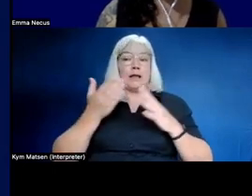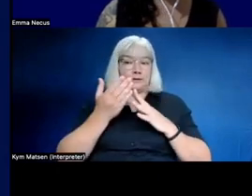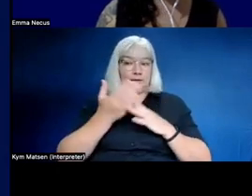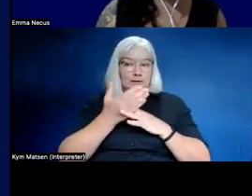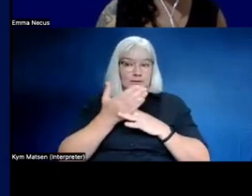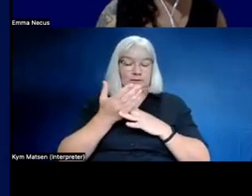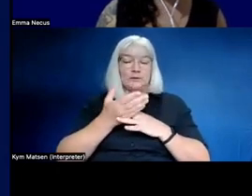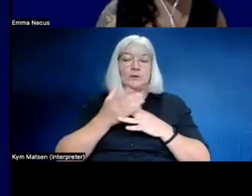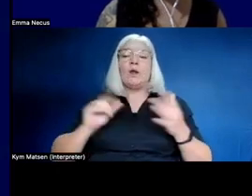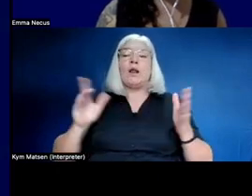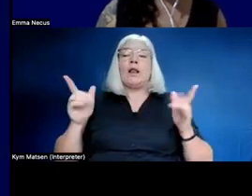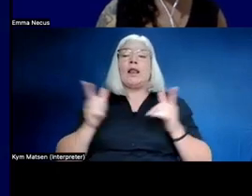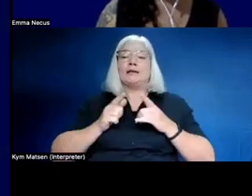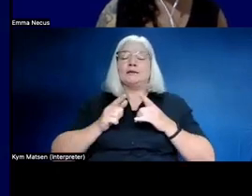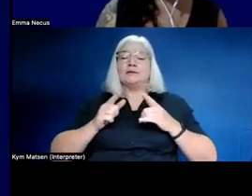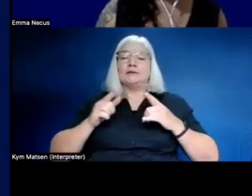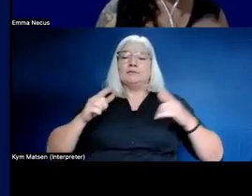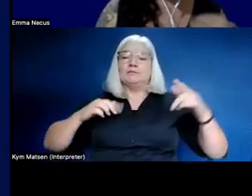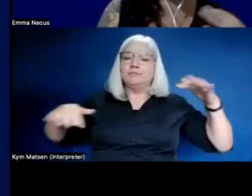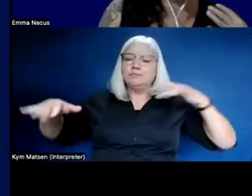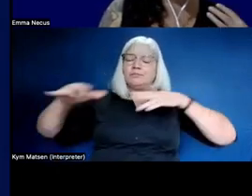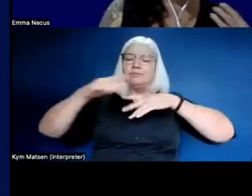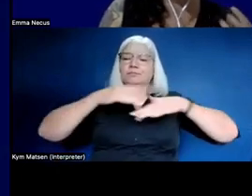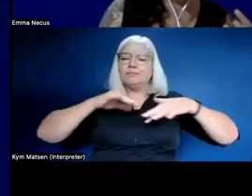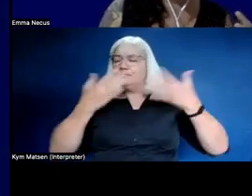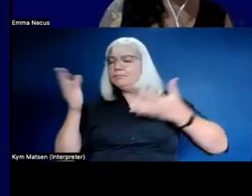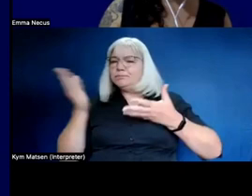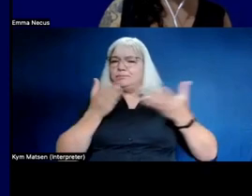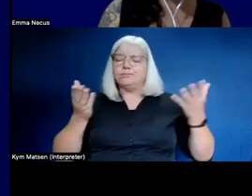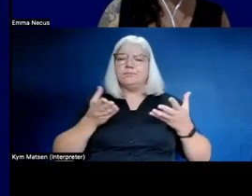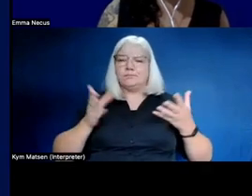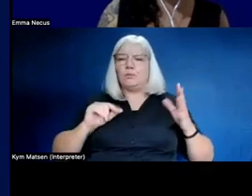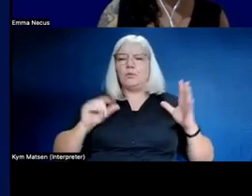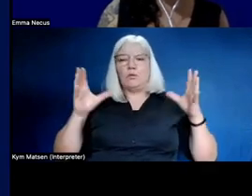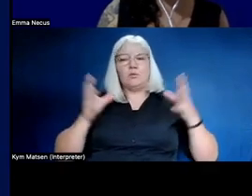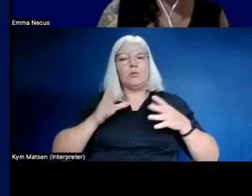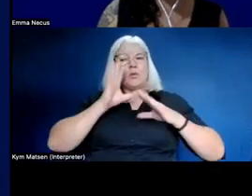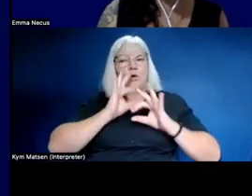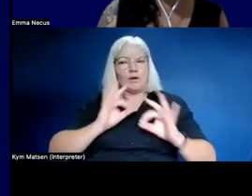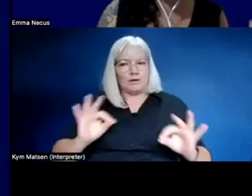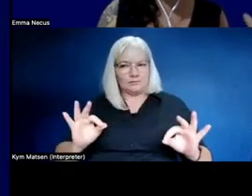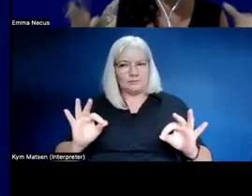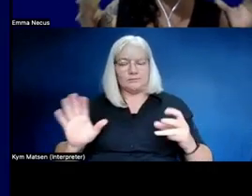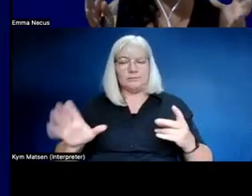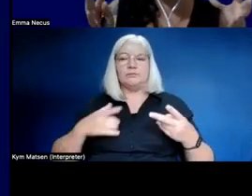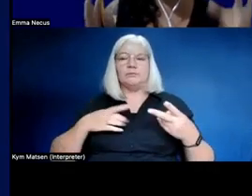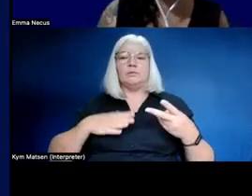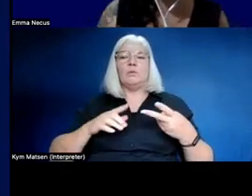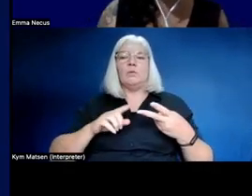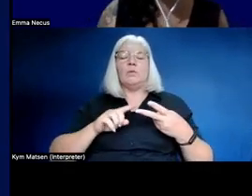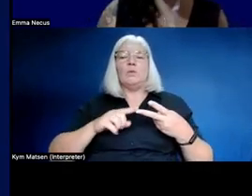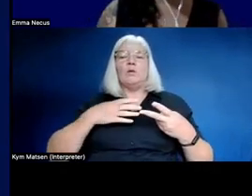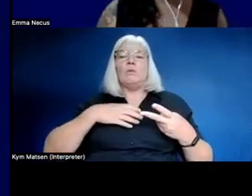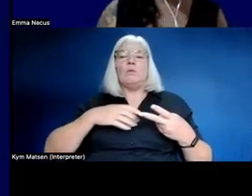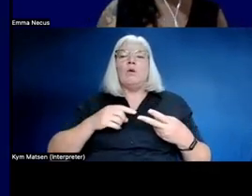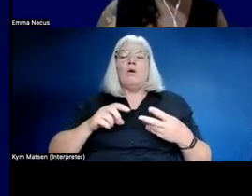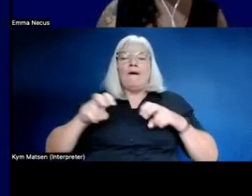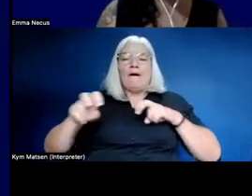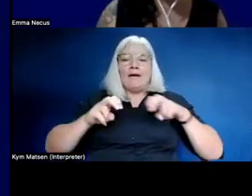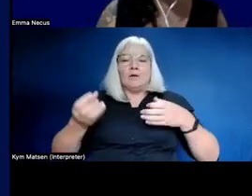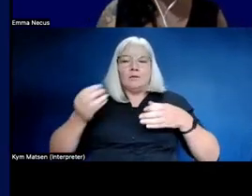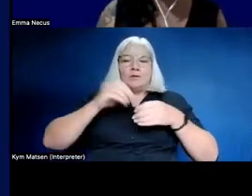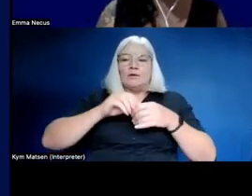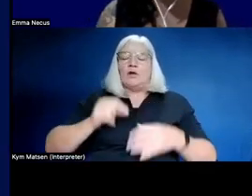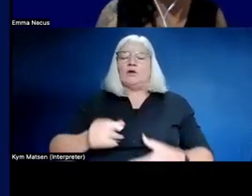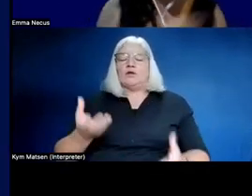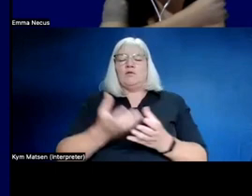reducing distraction. We're going to have a more active participation as opposed to a bowl full of food in front of her. So we